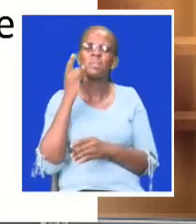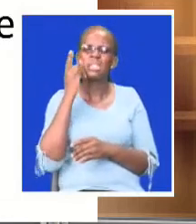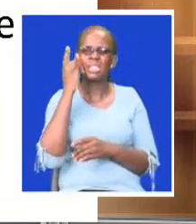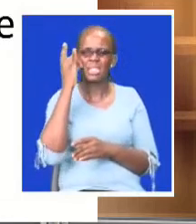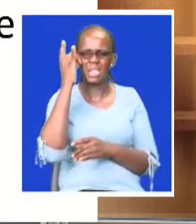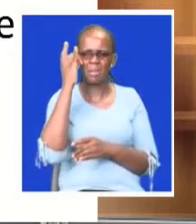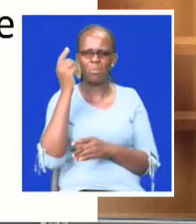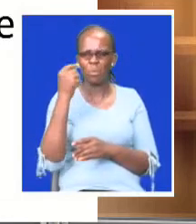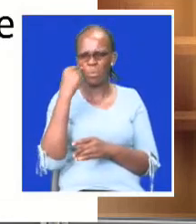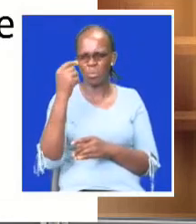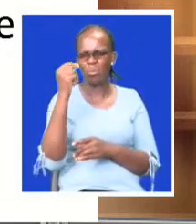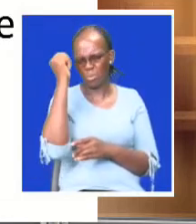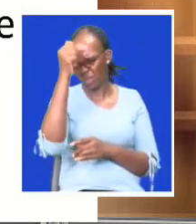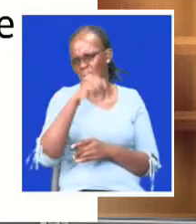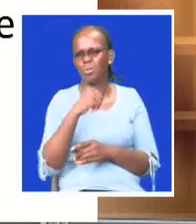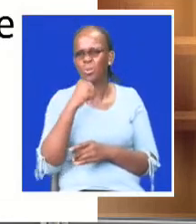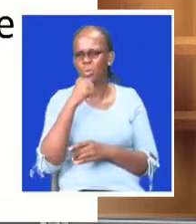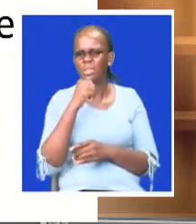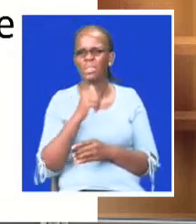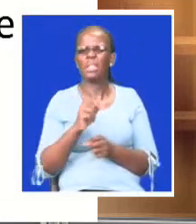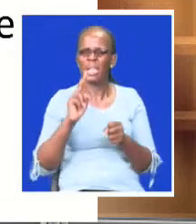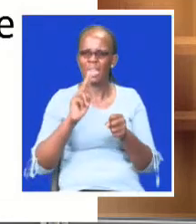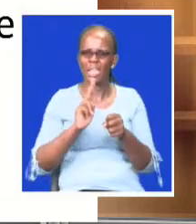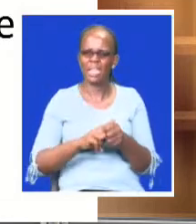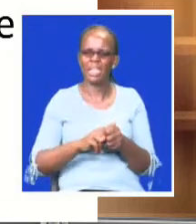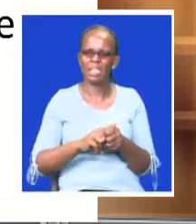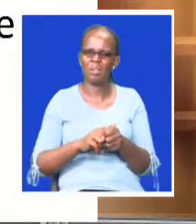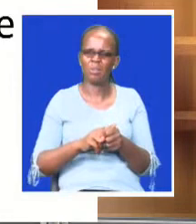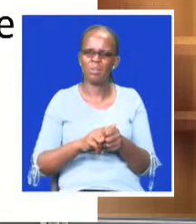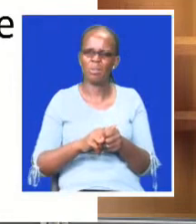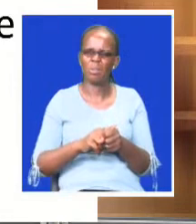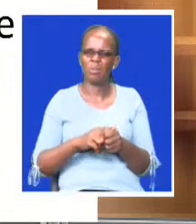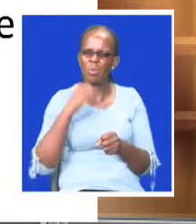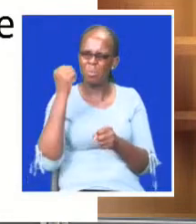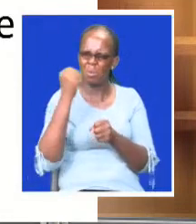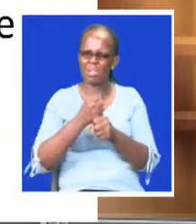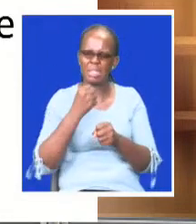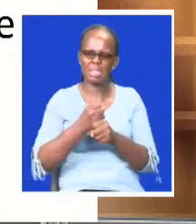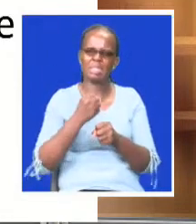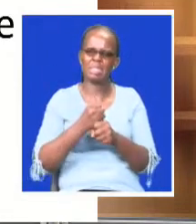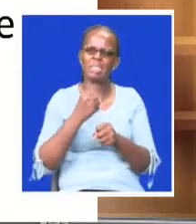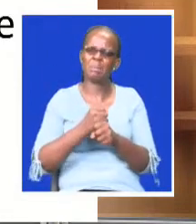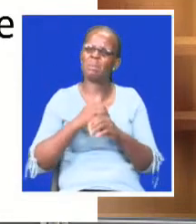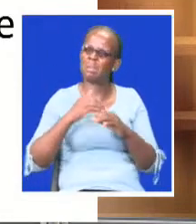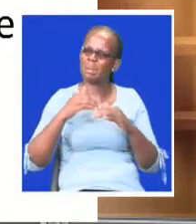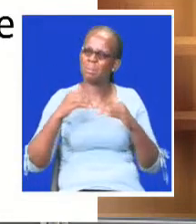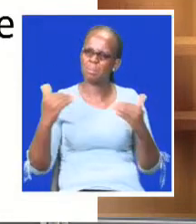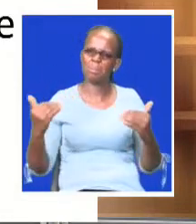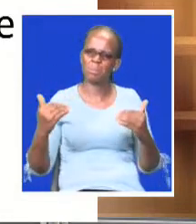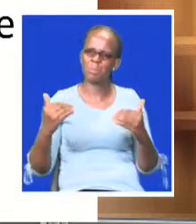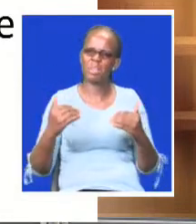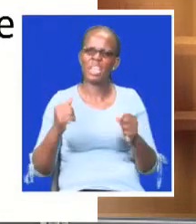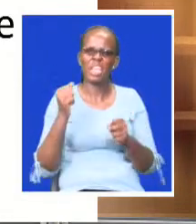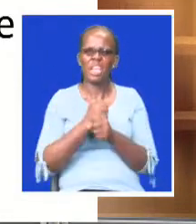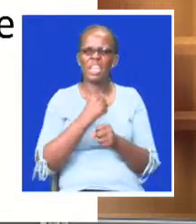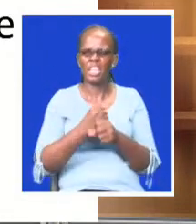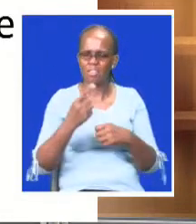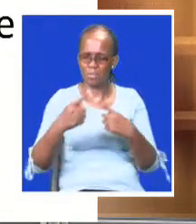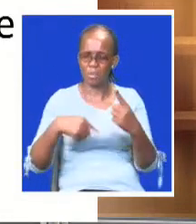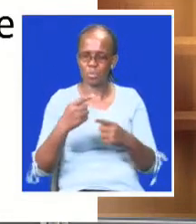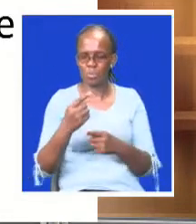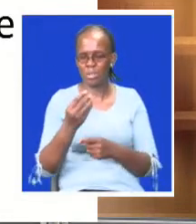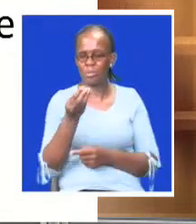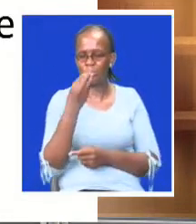Another result of sin is hard work. Adam and Eve will no longer eat from the